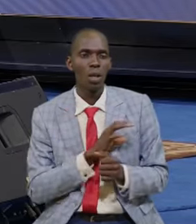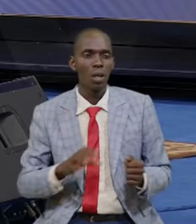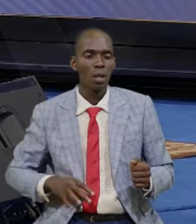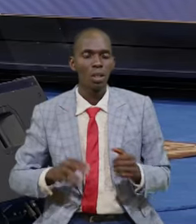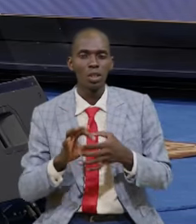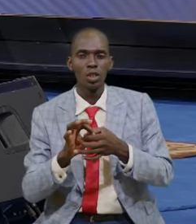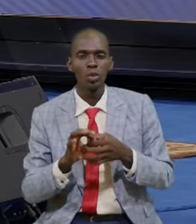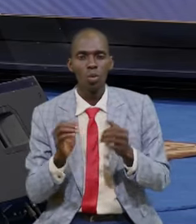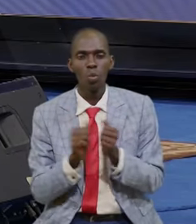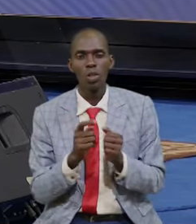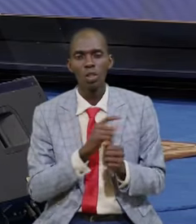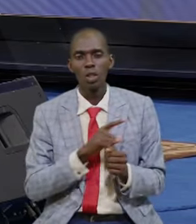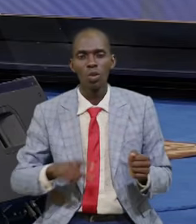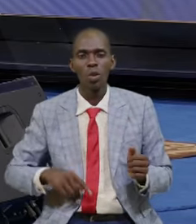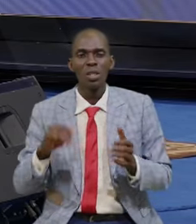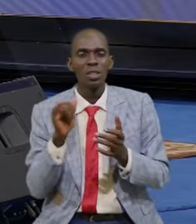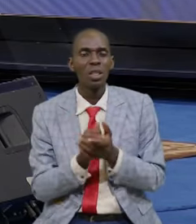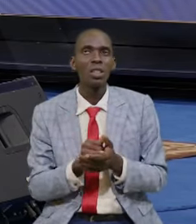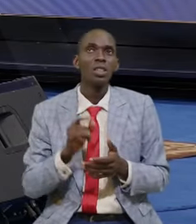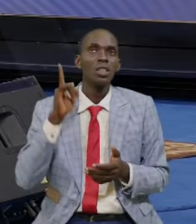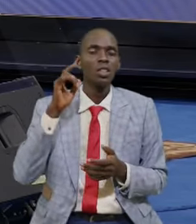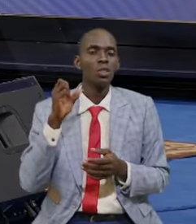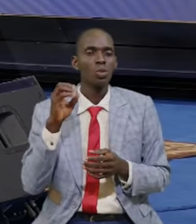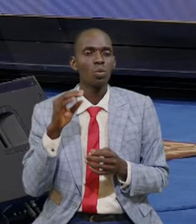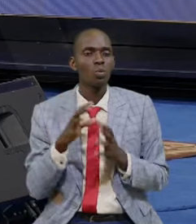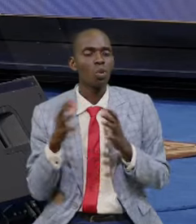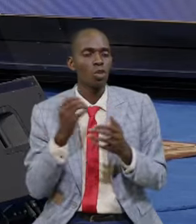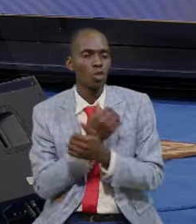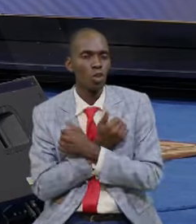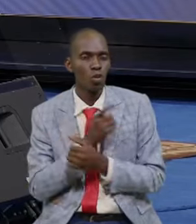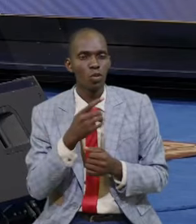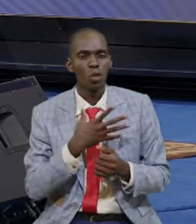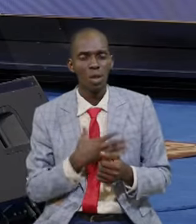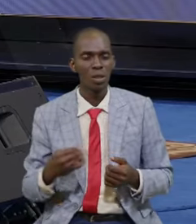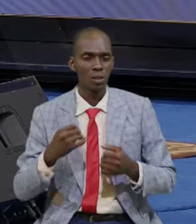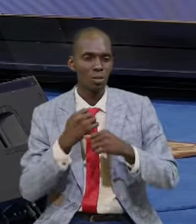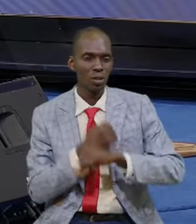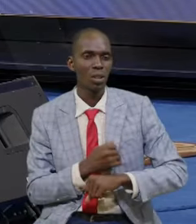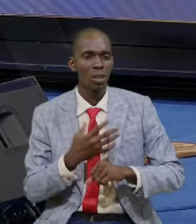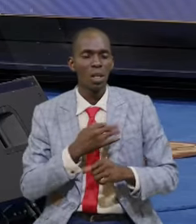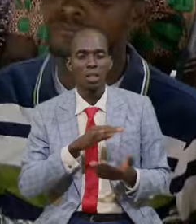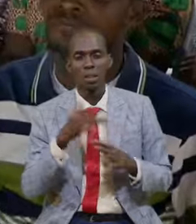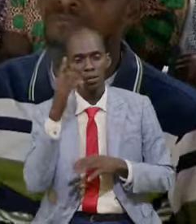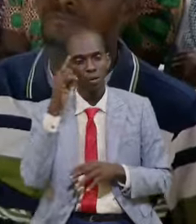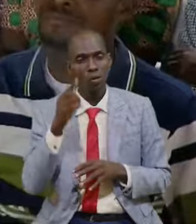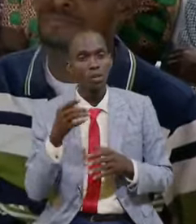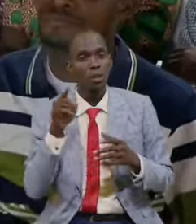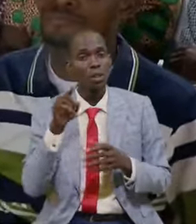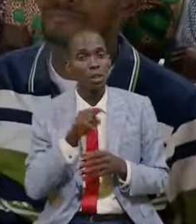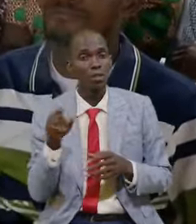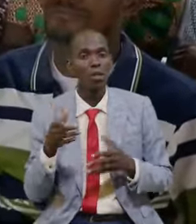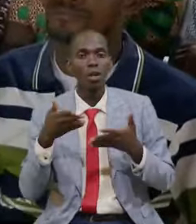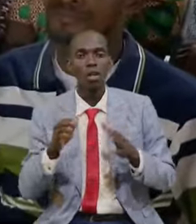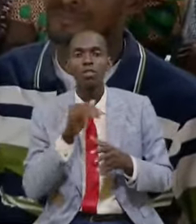loved you to have died for you. Let not sin therefore reign in your mortal body, that ye